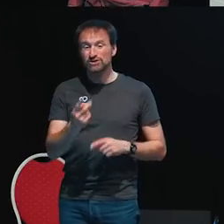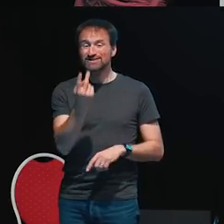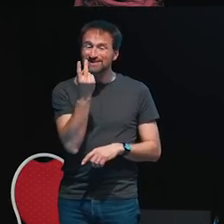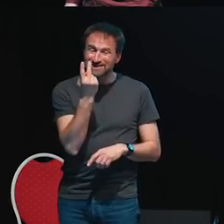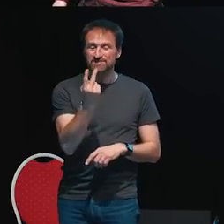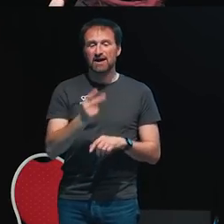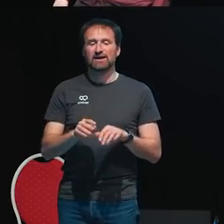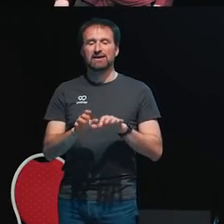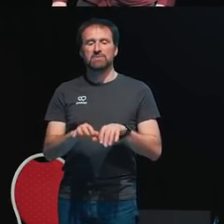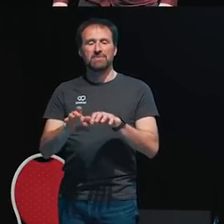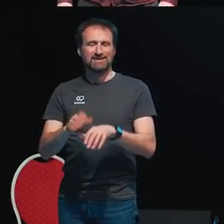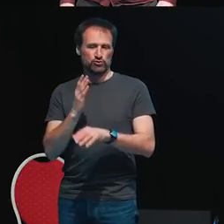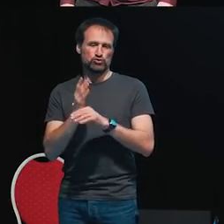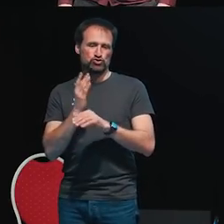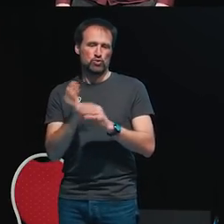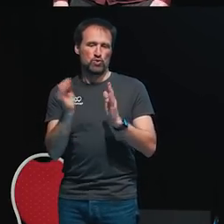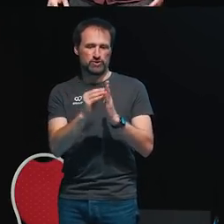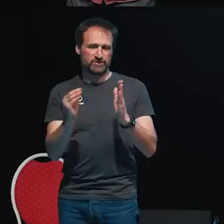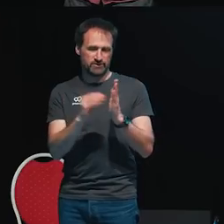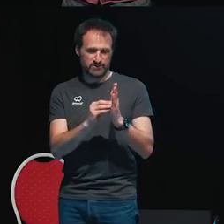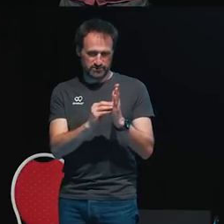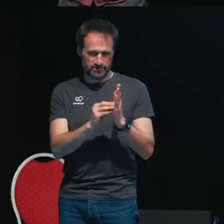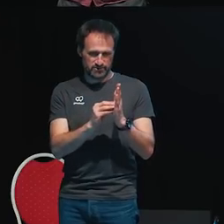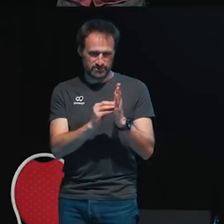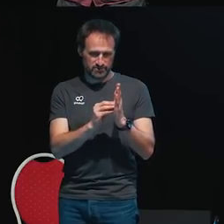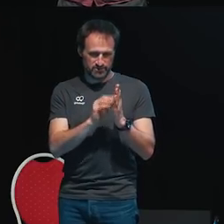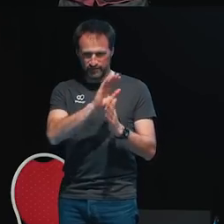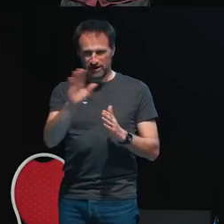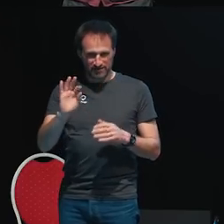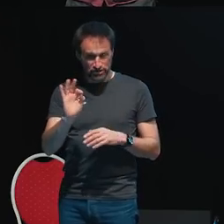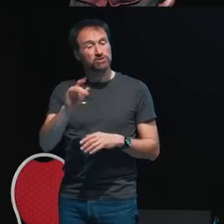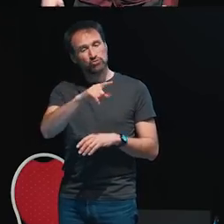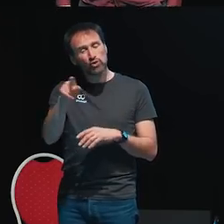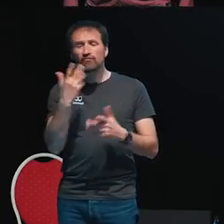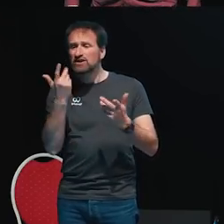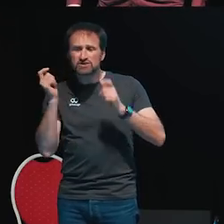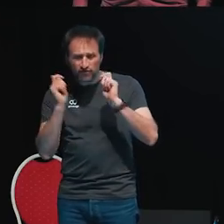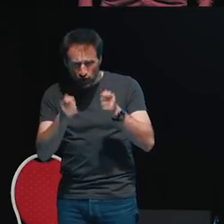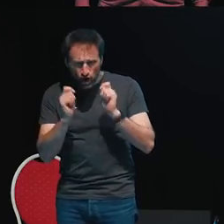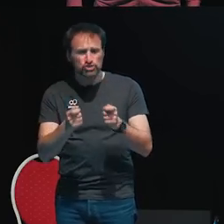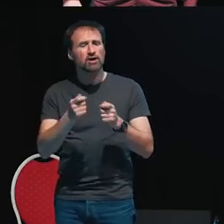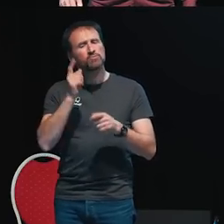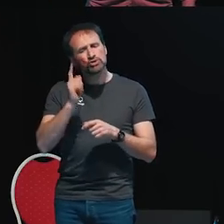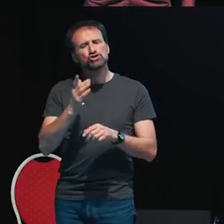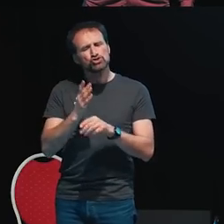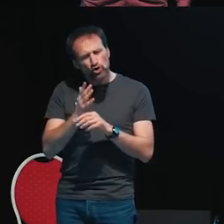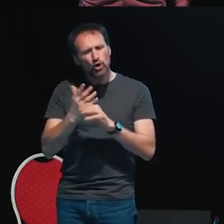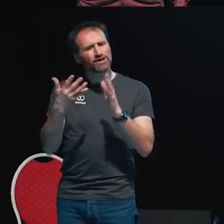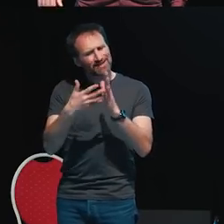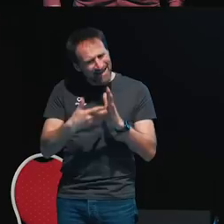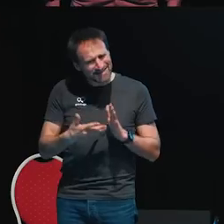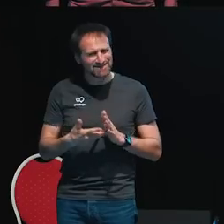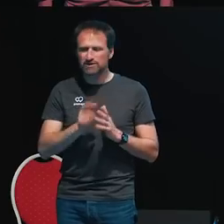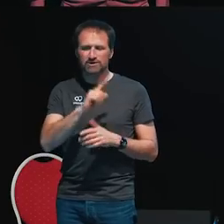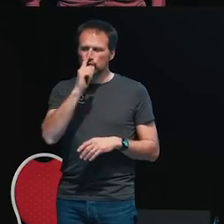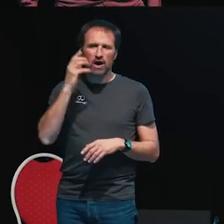implementations of your feature. So stuff you propose is actually tested in the wild, and it's not this kind of